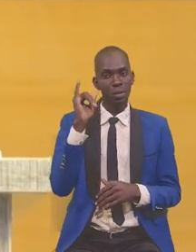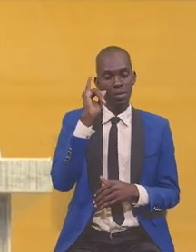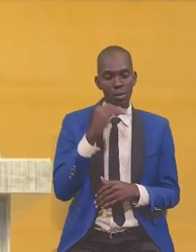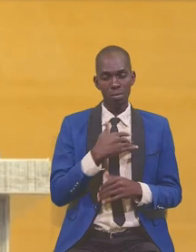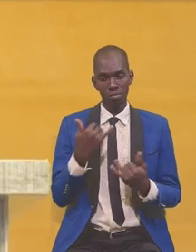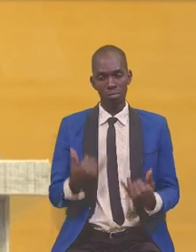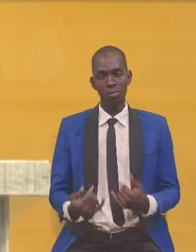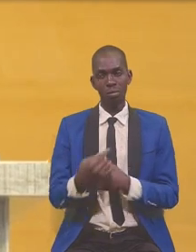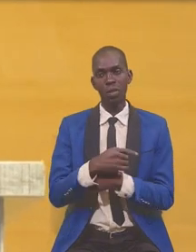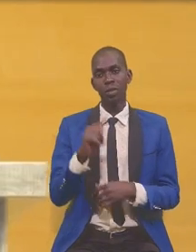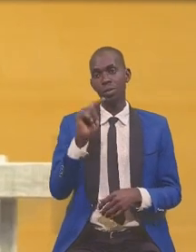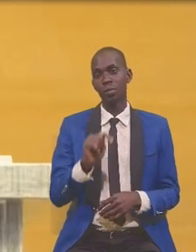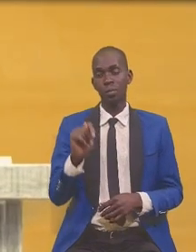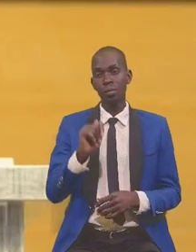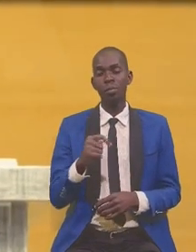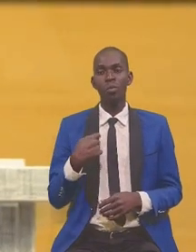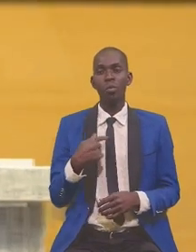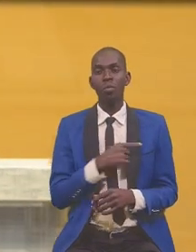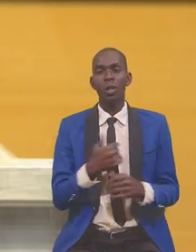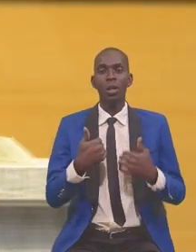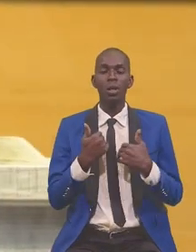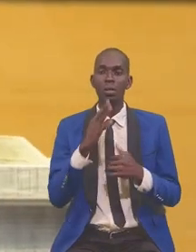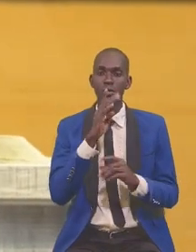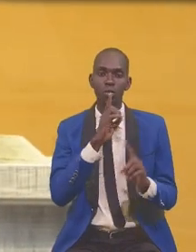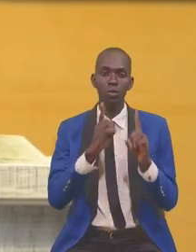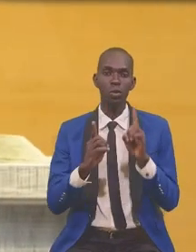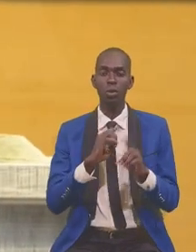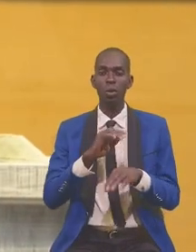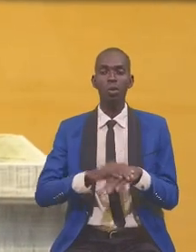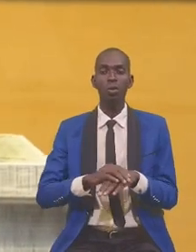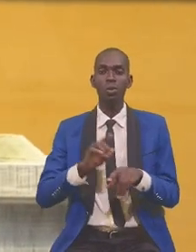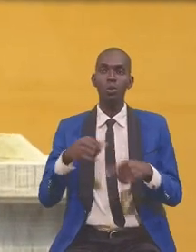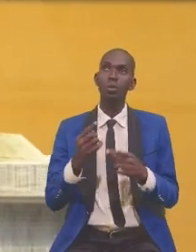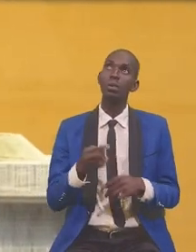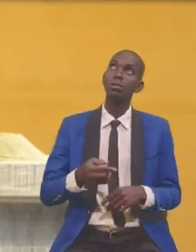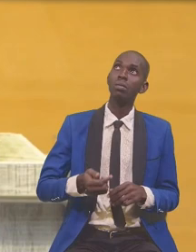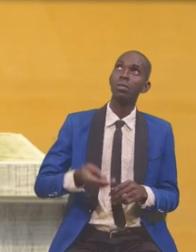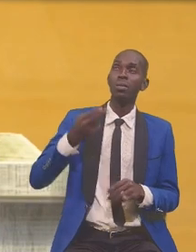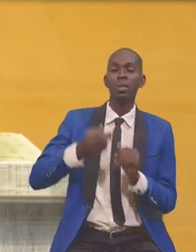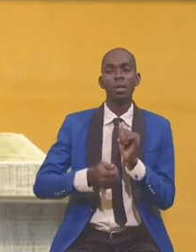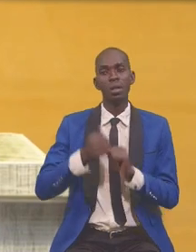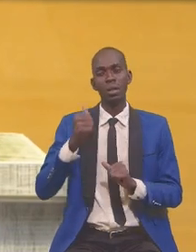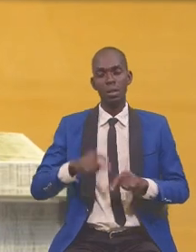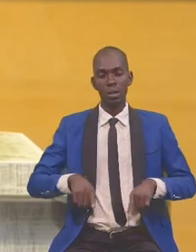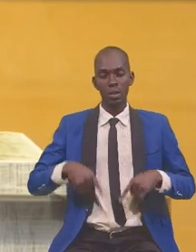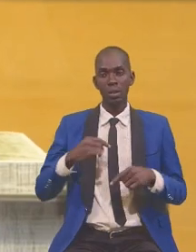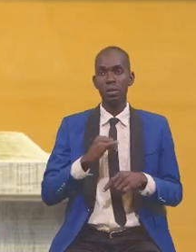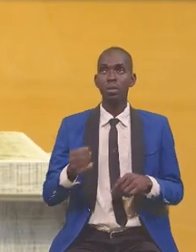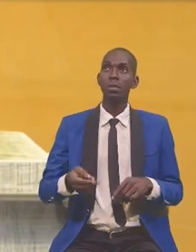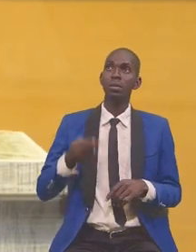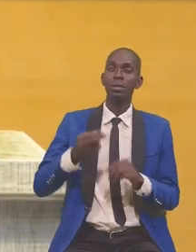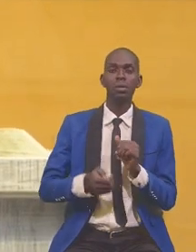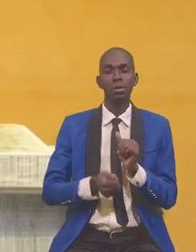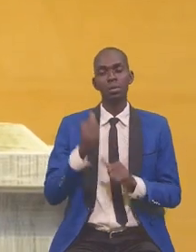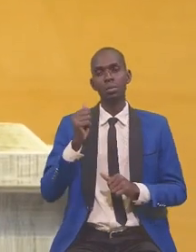Tuesday, we've been talking of going higher, living higher, ministering